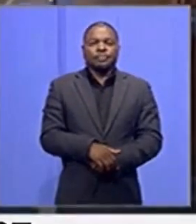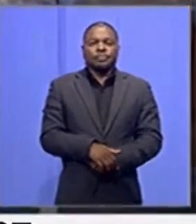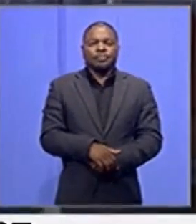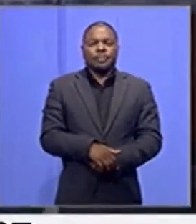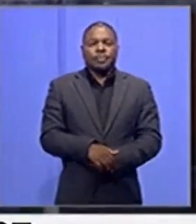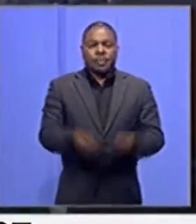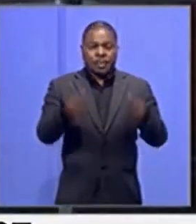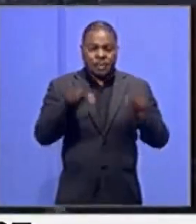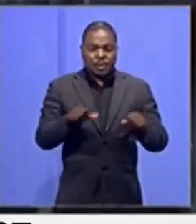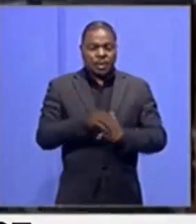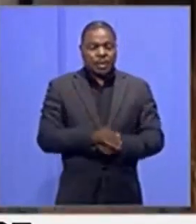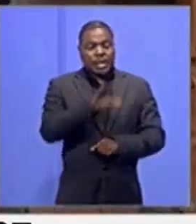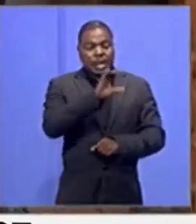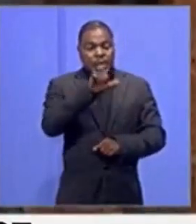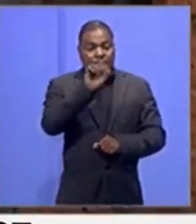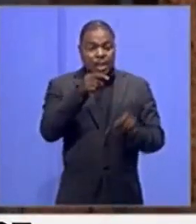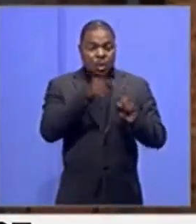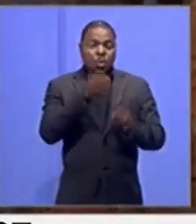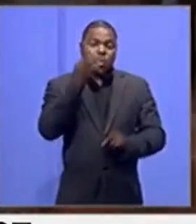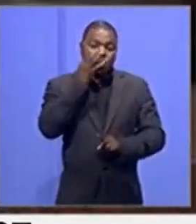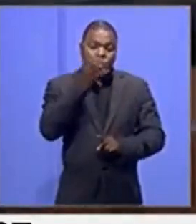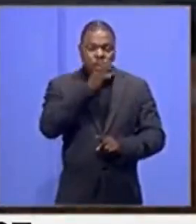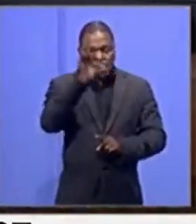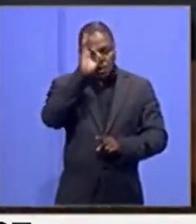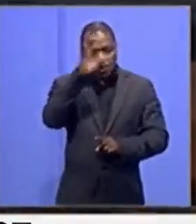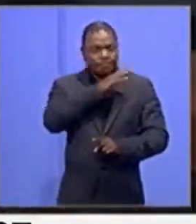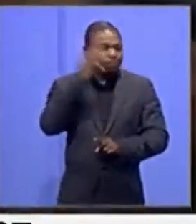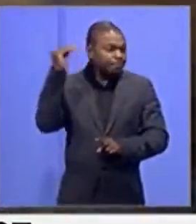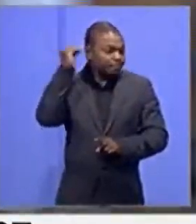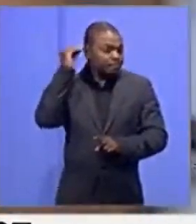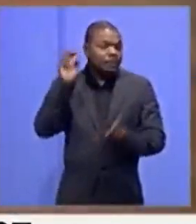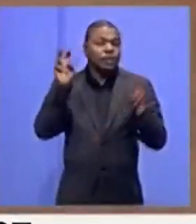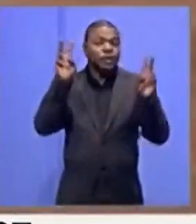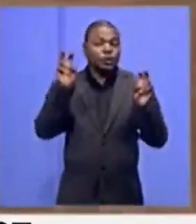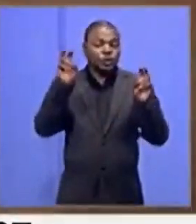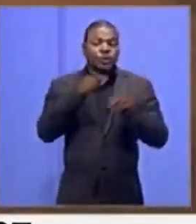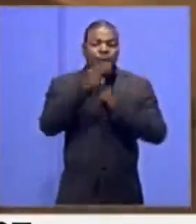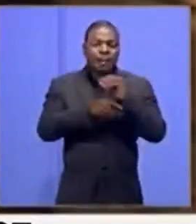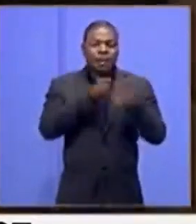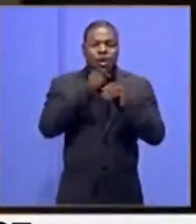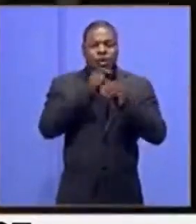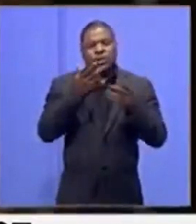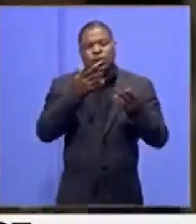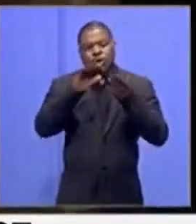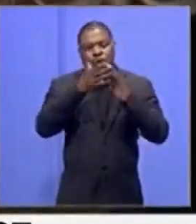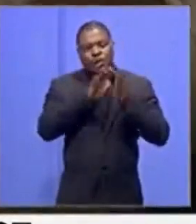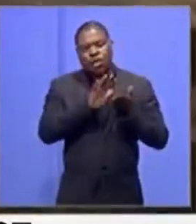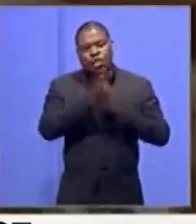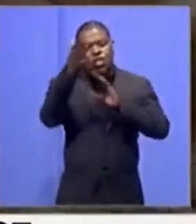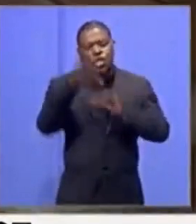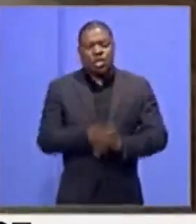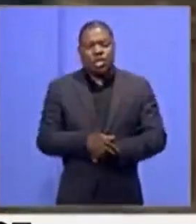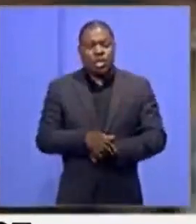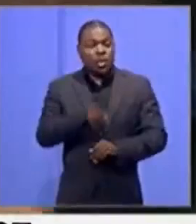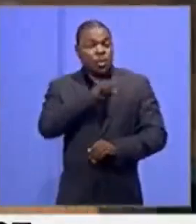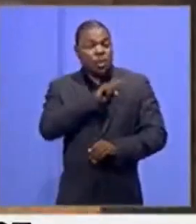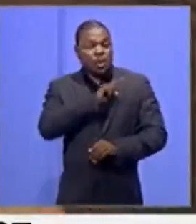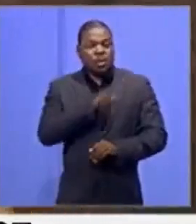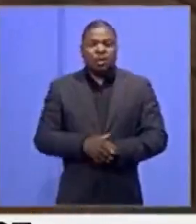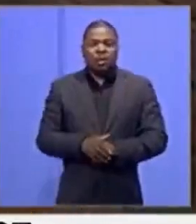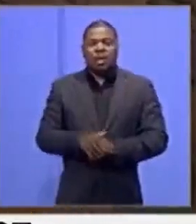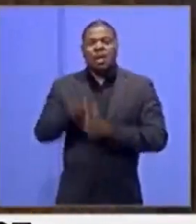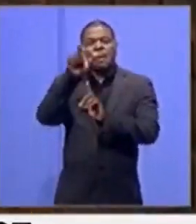Go sa le bjale Tsele o boletse gore maphodisa a ela hloko ditatofatso tša molato wa dikgaruru tša setšhaba. Se morago ga gore legae